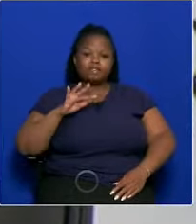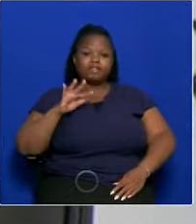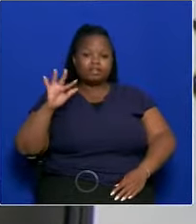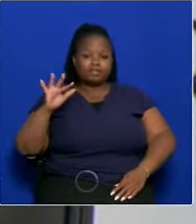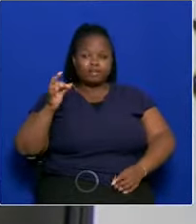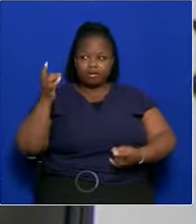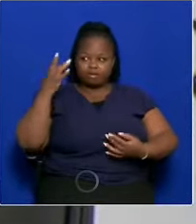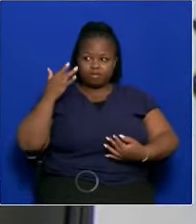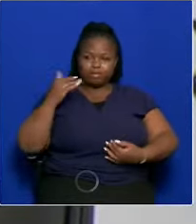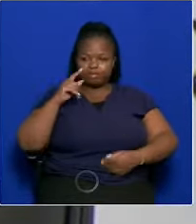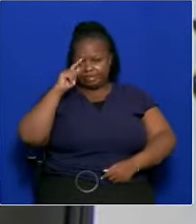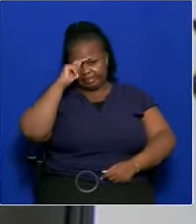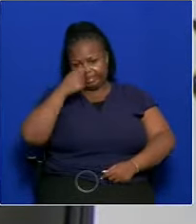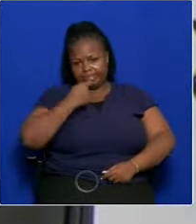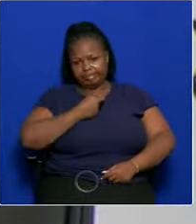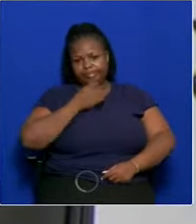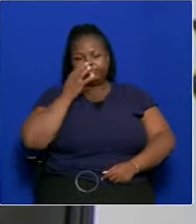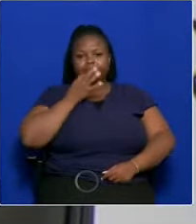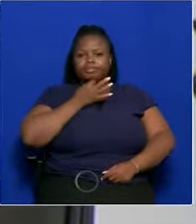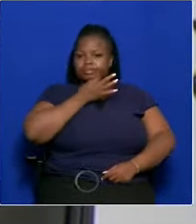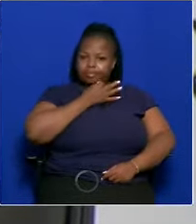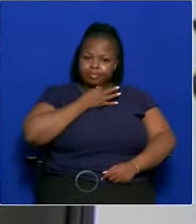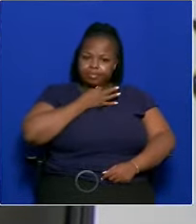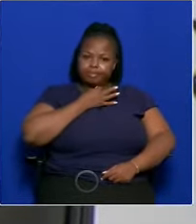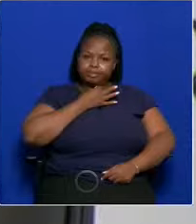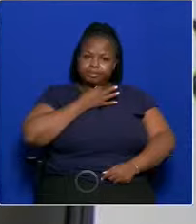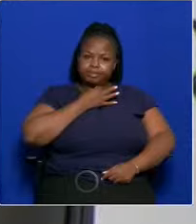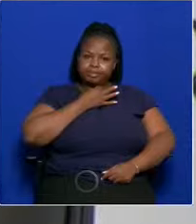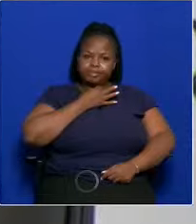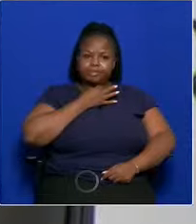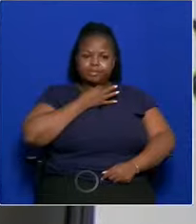that the same panel beater,